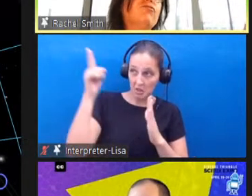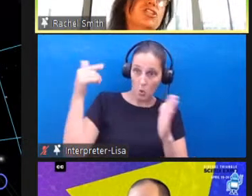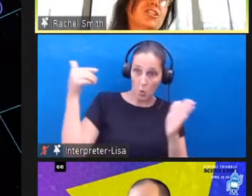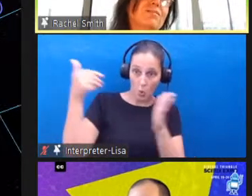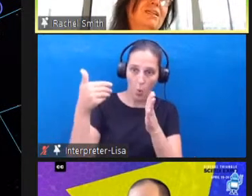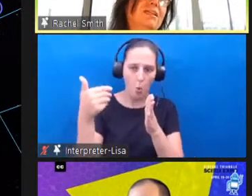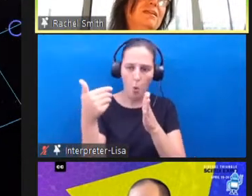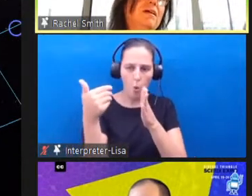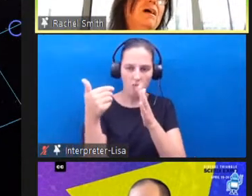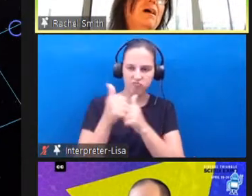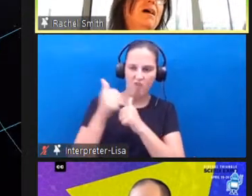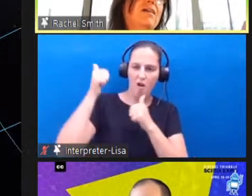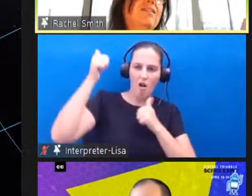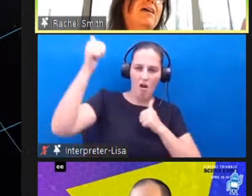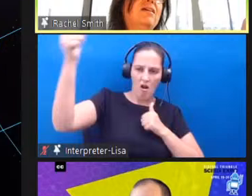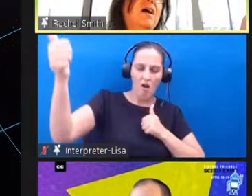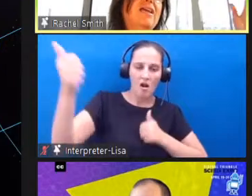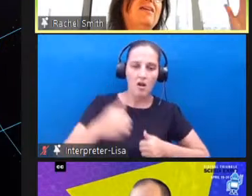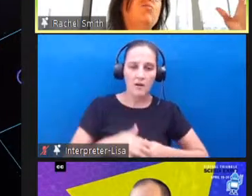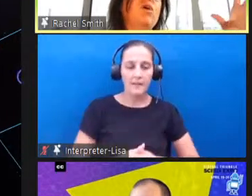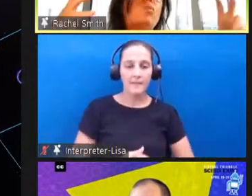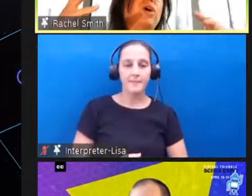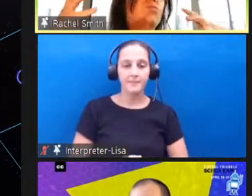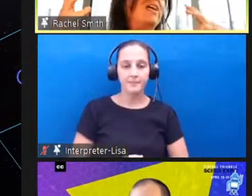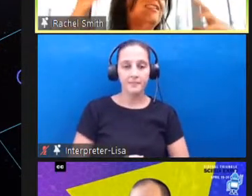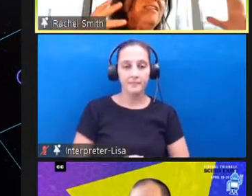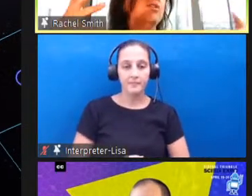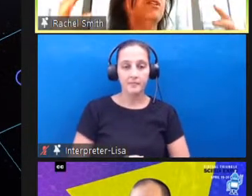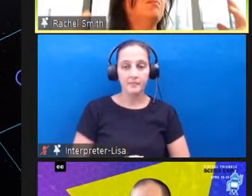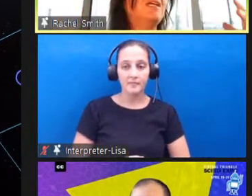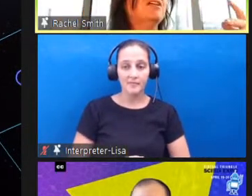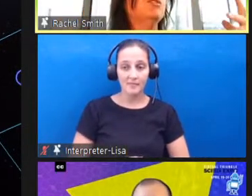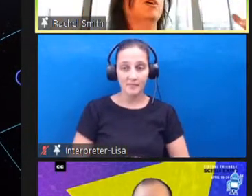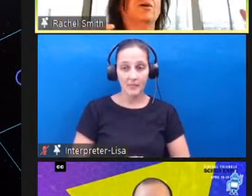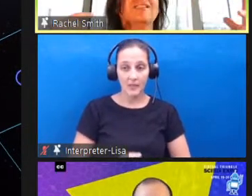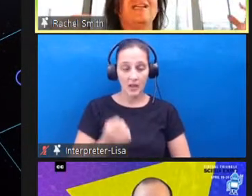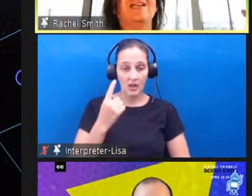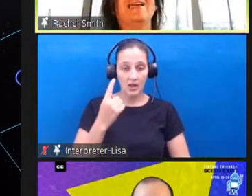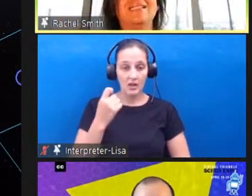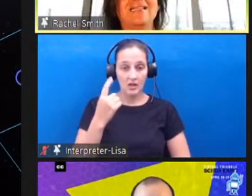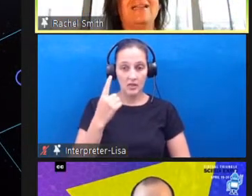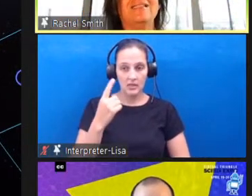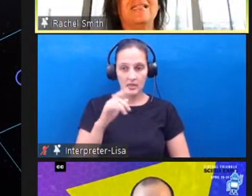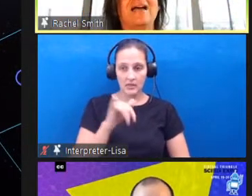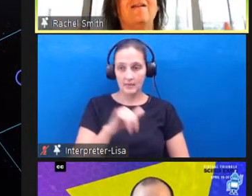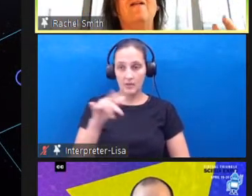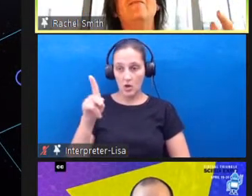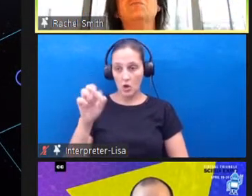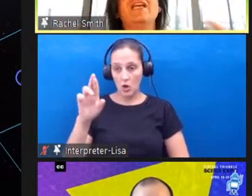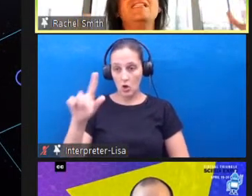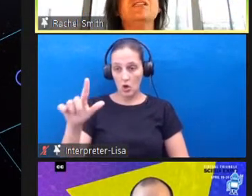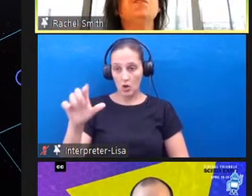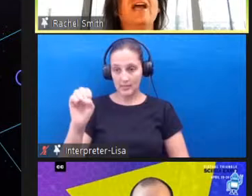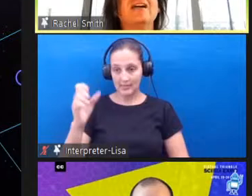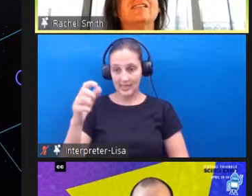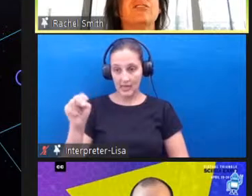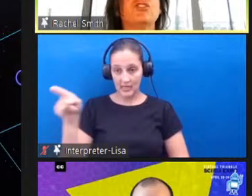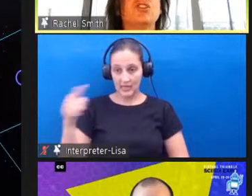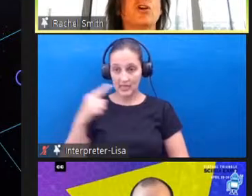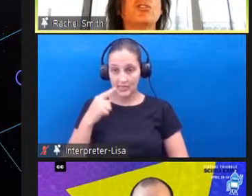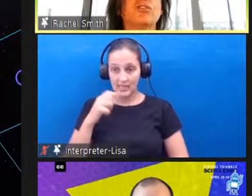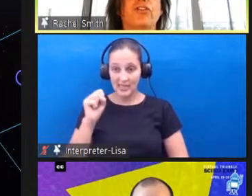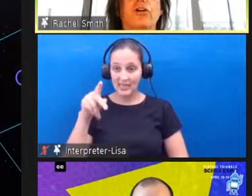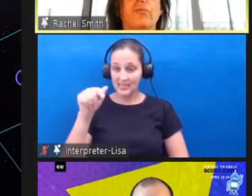think, unfortunately, what resonates with me is what Carl Sagan has said is that space is vast